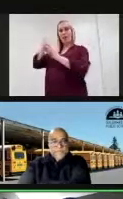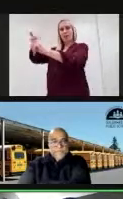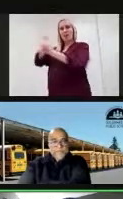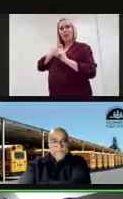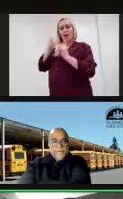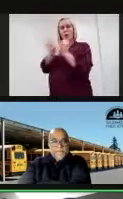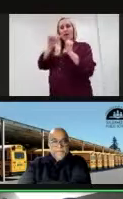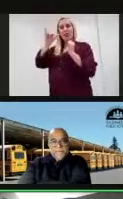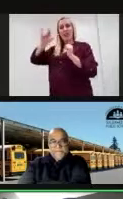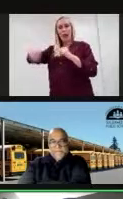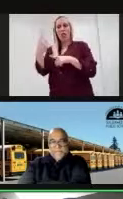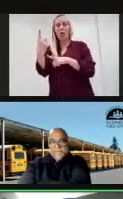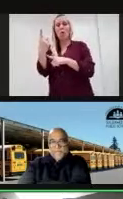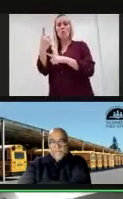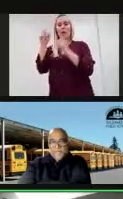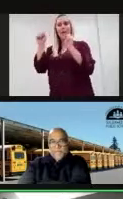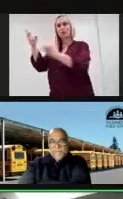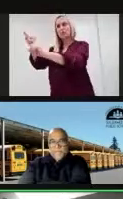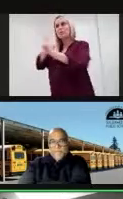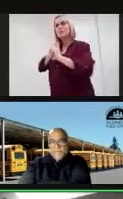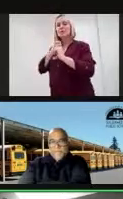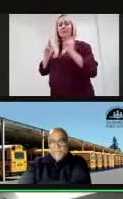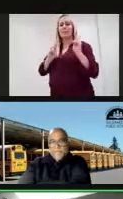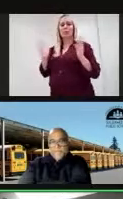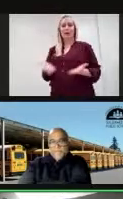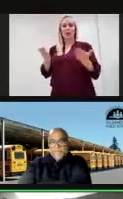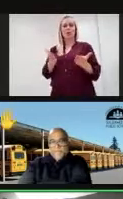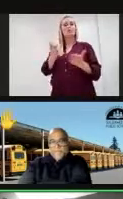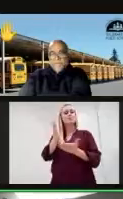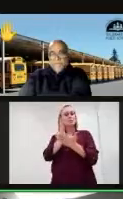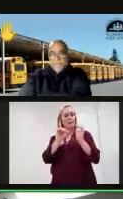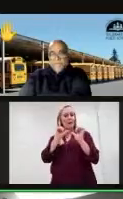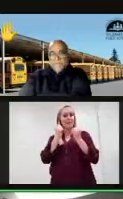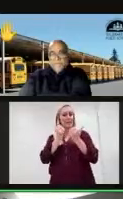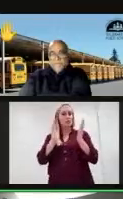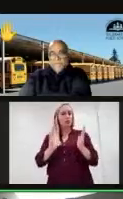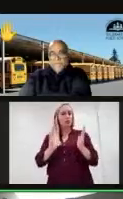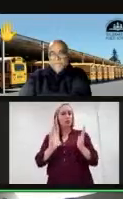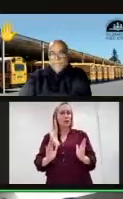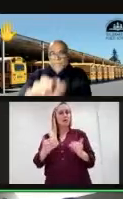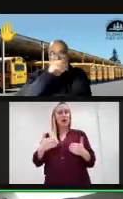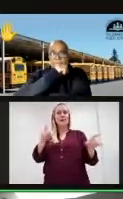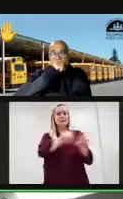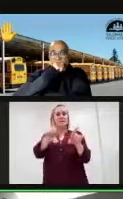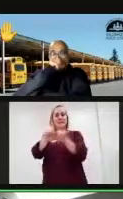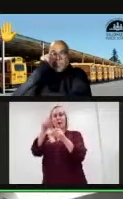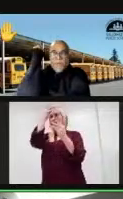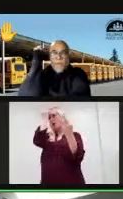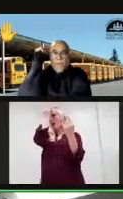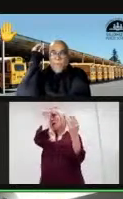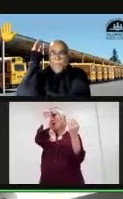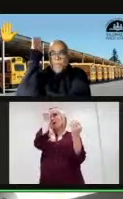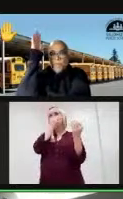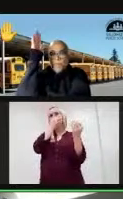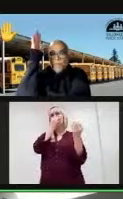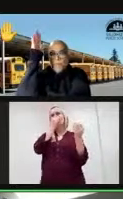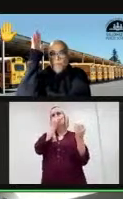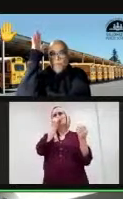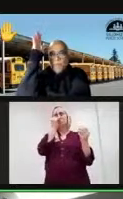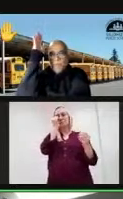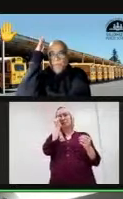that. I think, you know, some administrators might have that same thought.